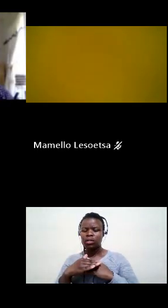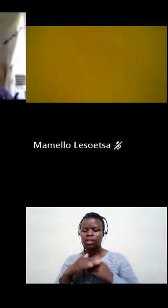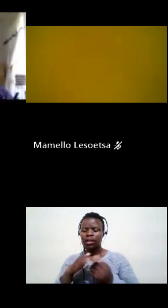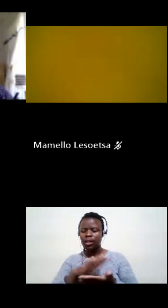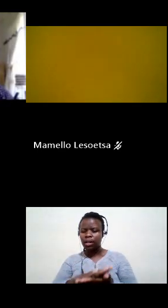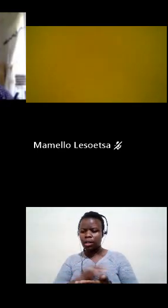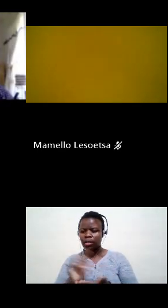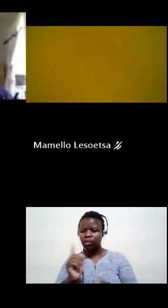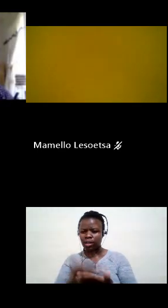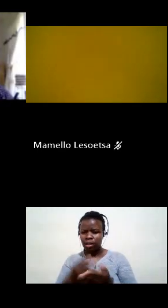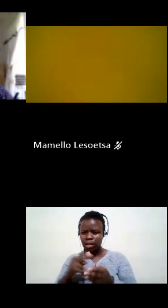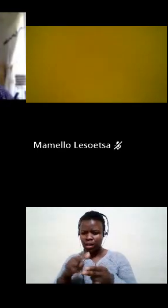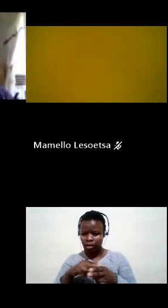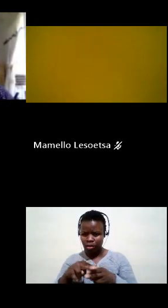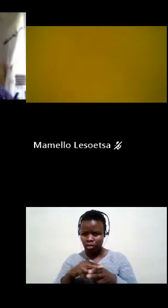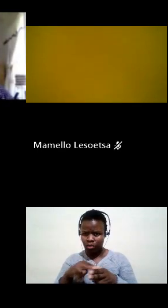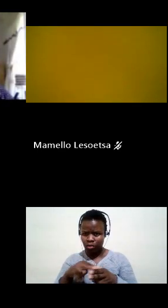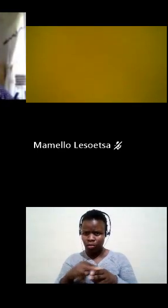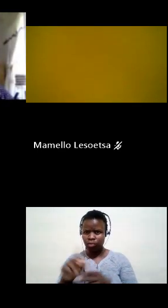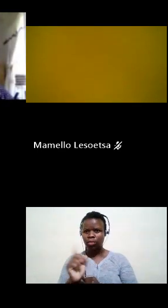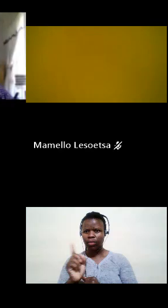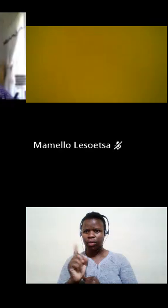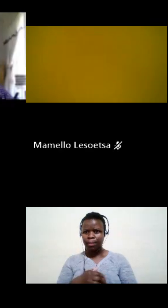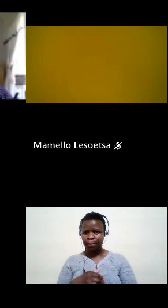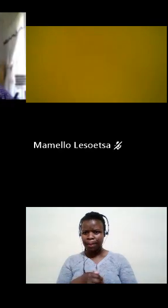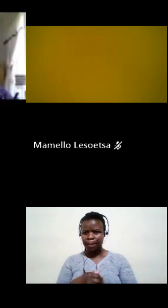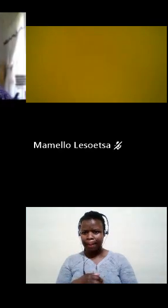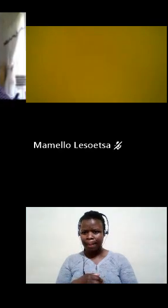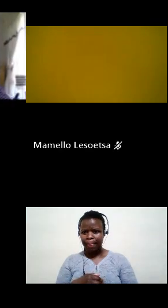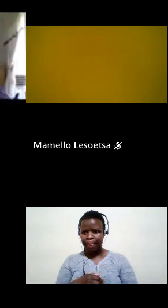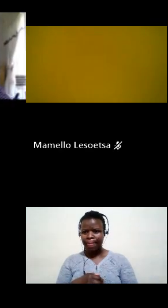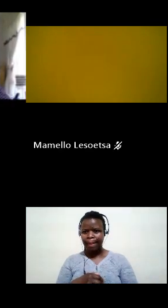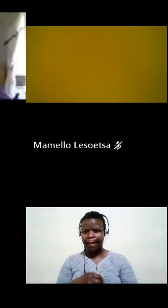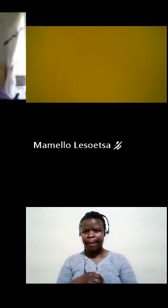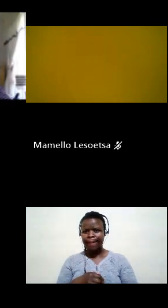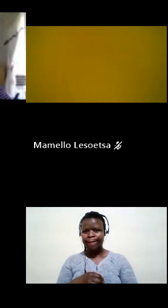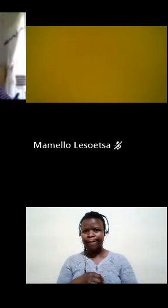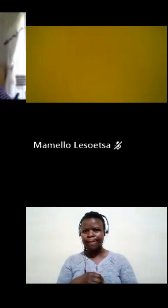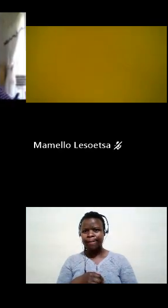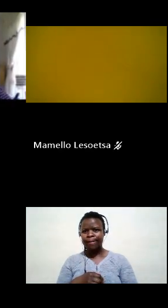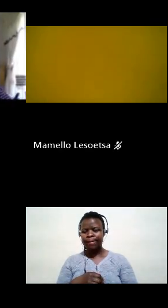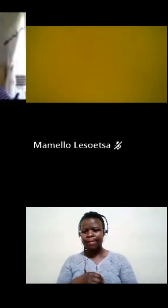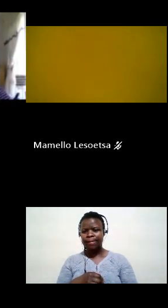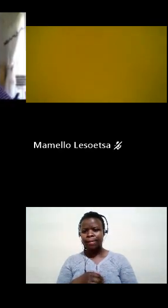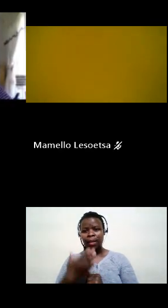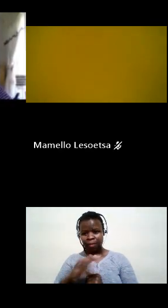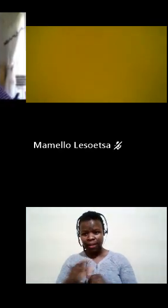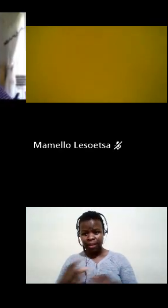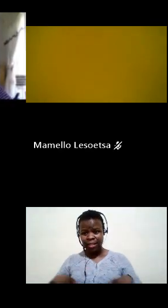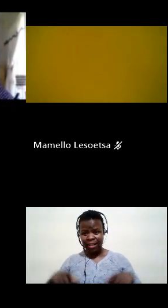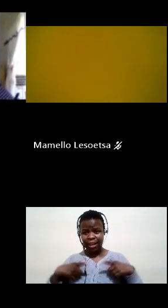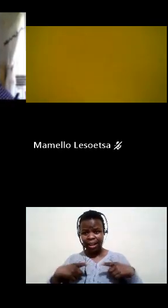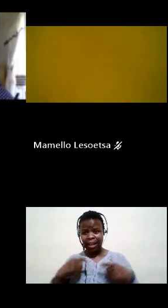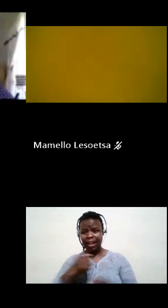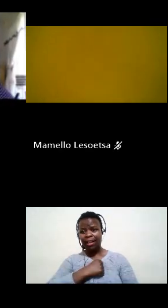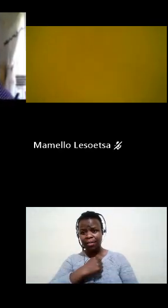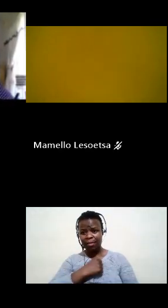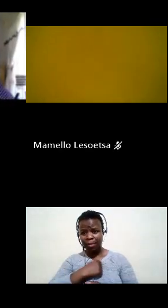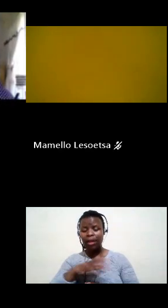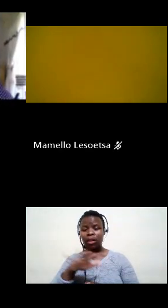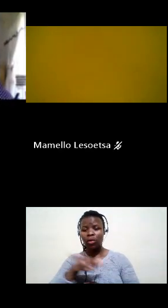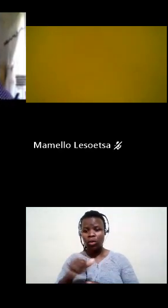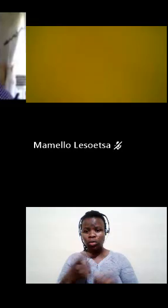grades. I love that. That's what I did all my life, using grade 2 desks. No shame in that. Raised desk for Dee,